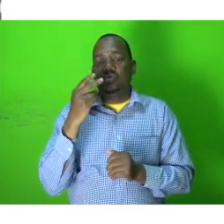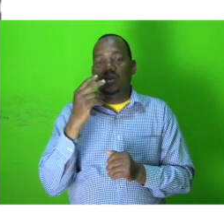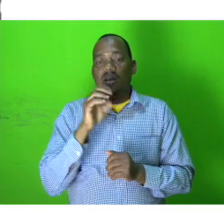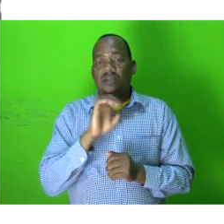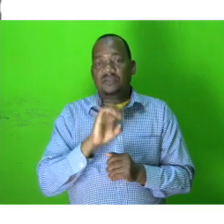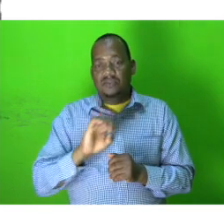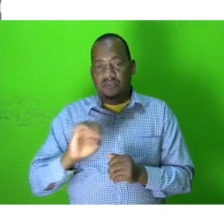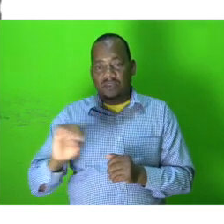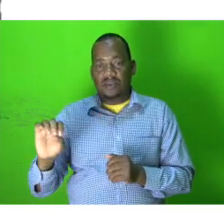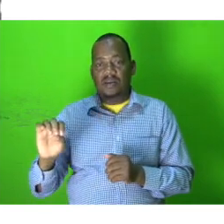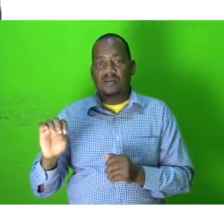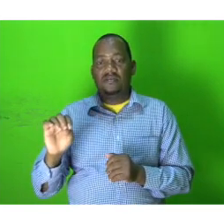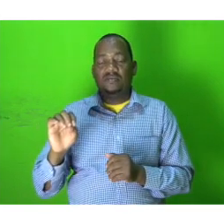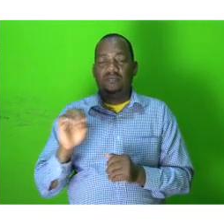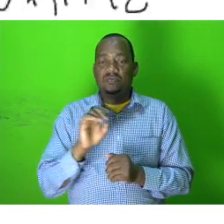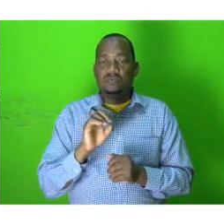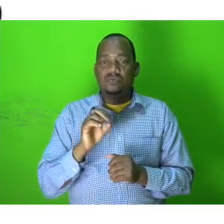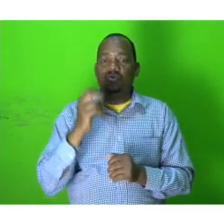26,000.